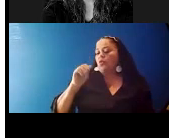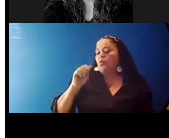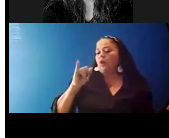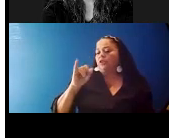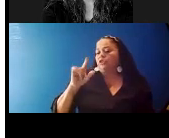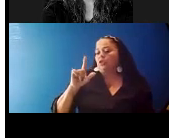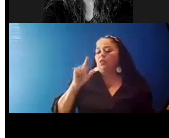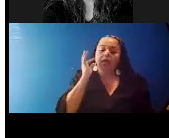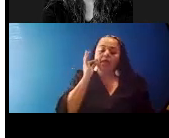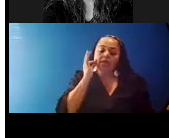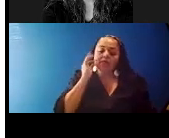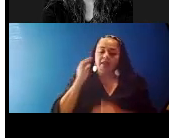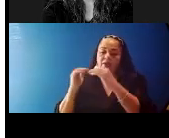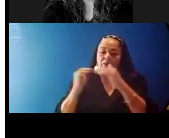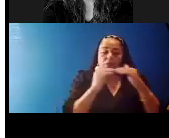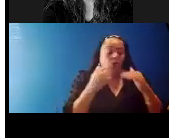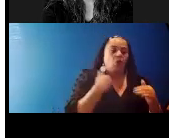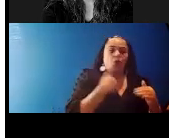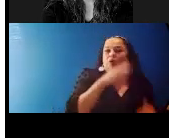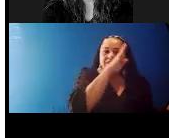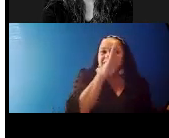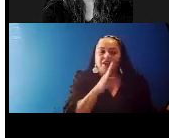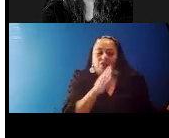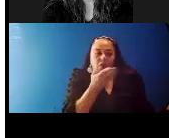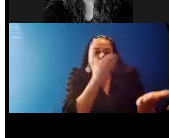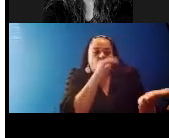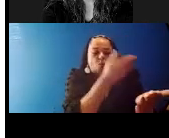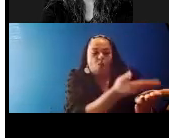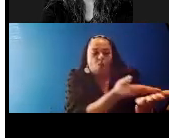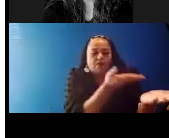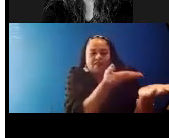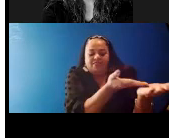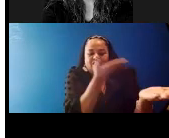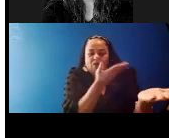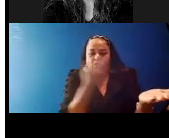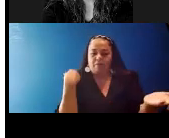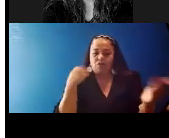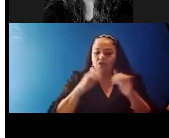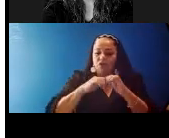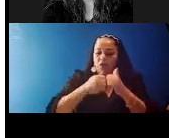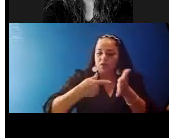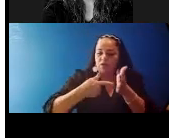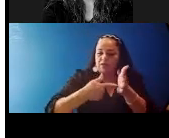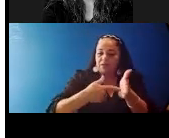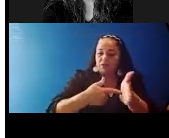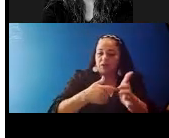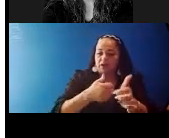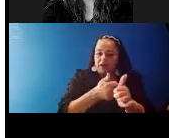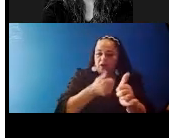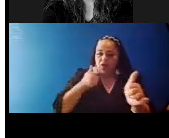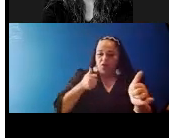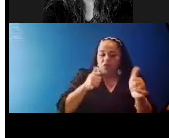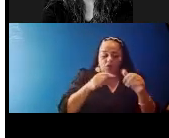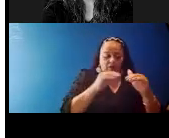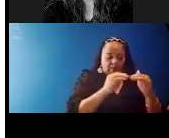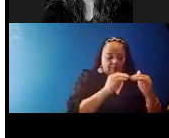that's not a place that we've ever been before, right? And so when we were trying to figure out even how to demonstrate this in a more linear way for folks,